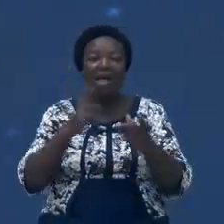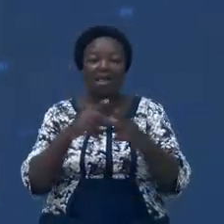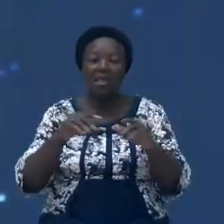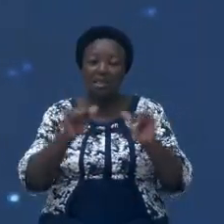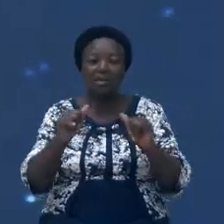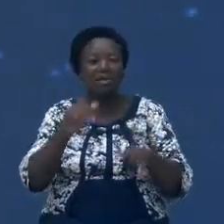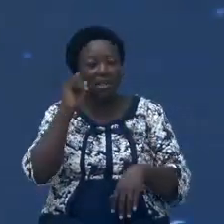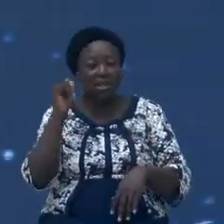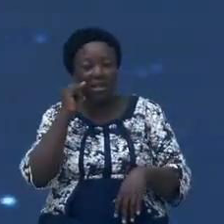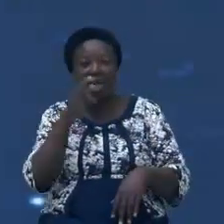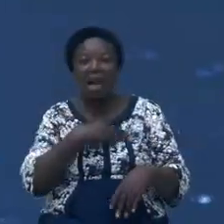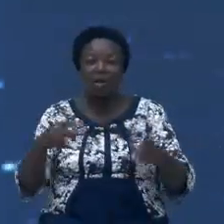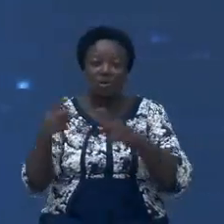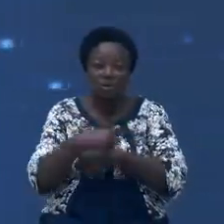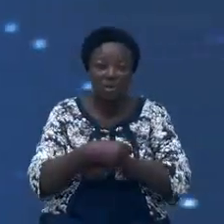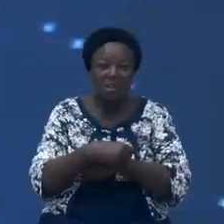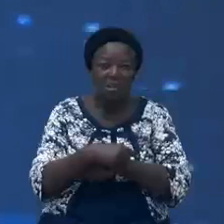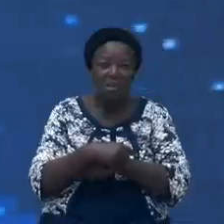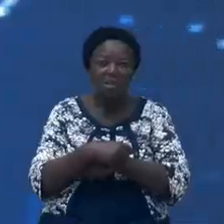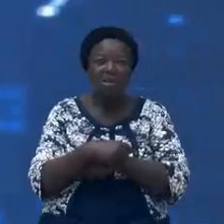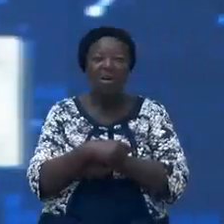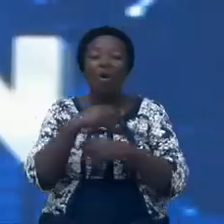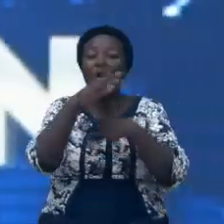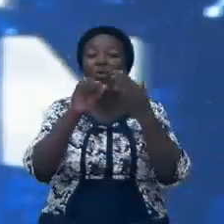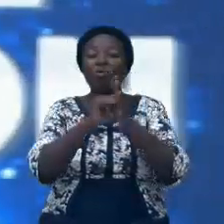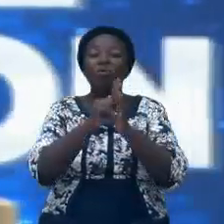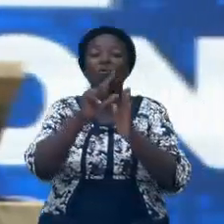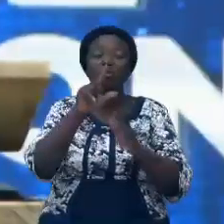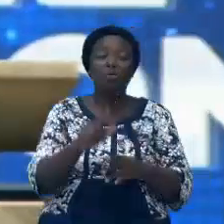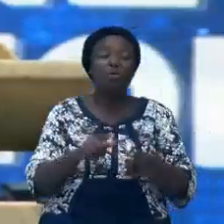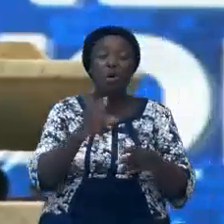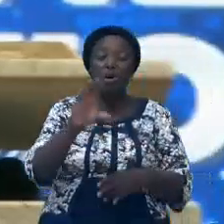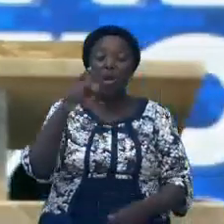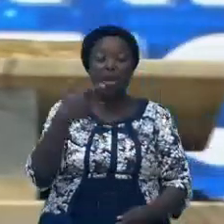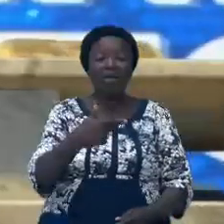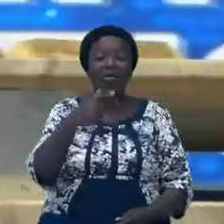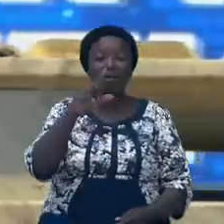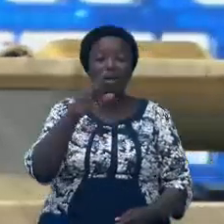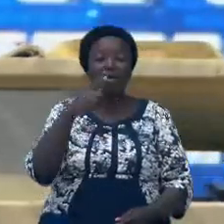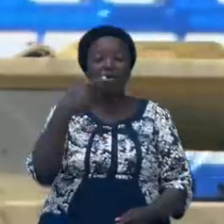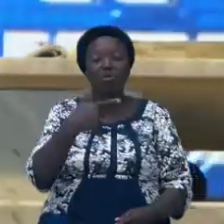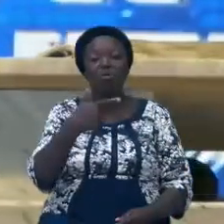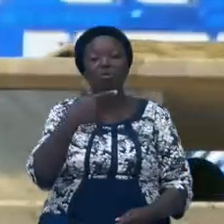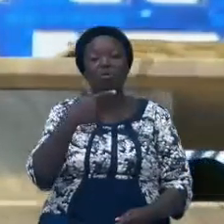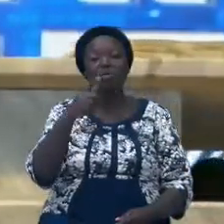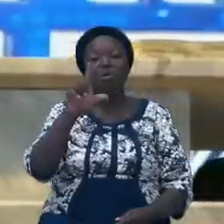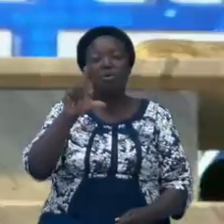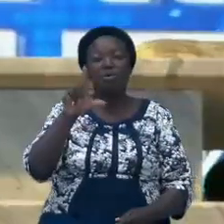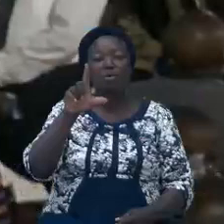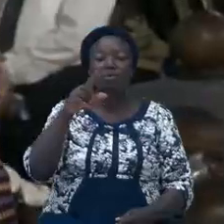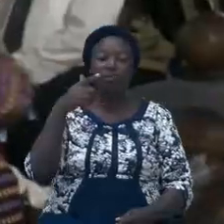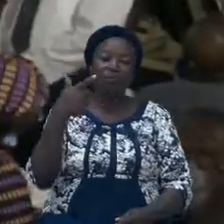blind eyes the same yesterday and today your glaucoma were claimed for the clean